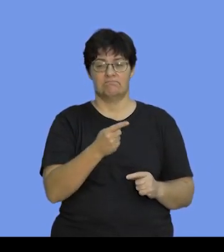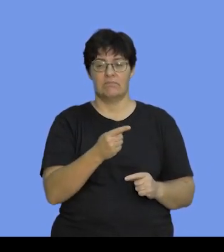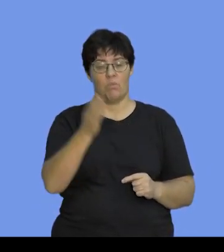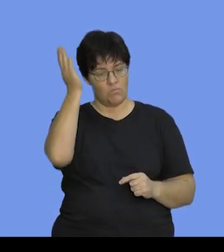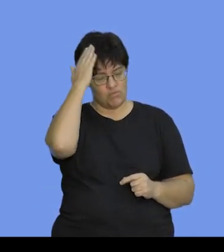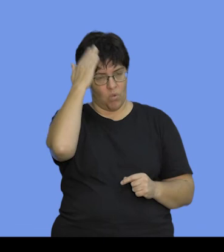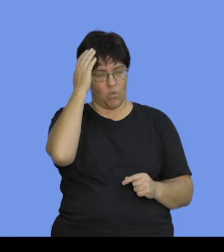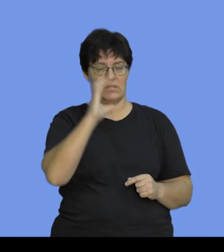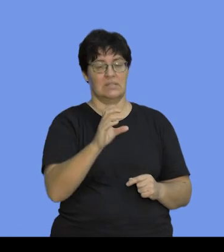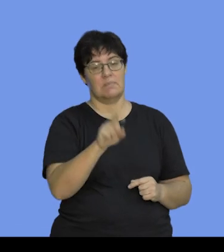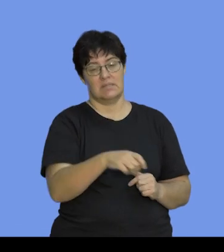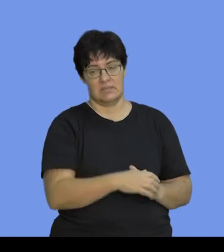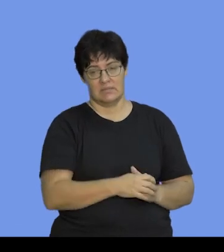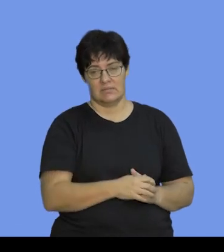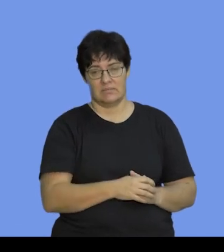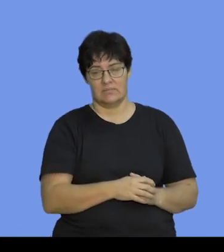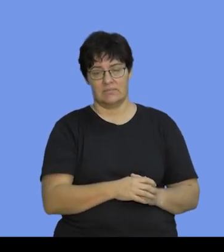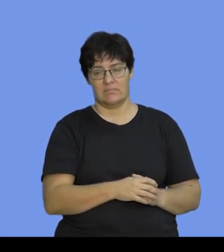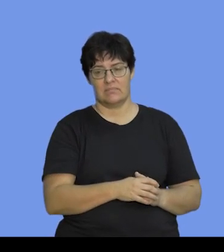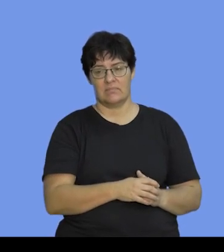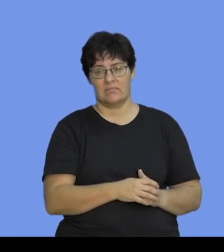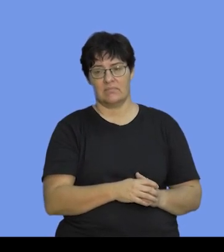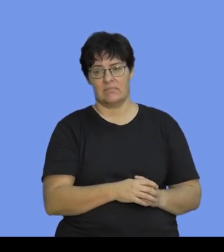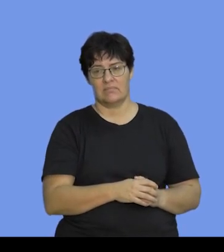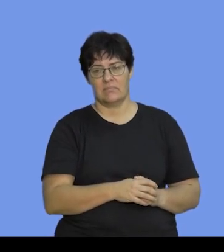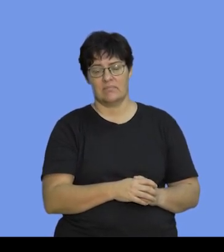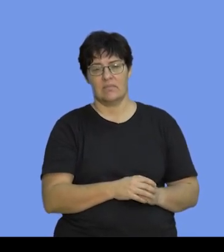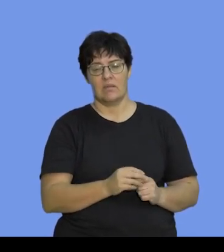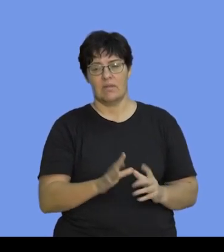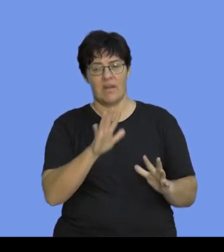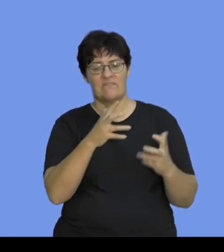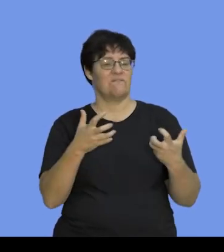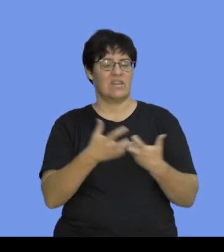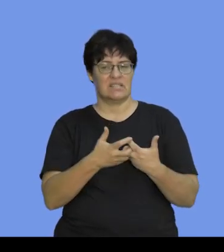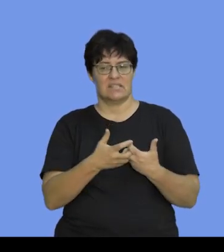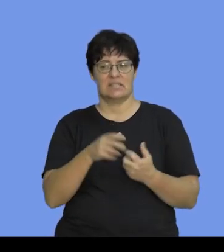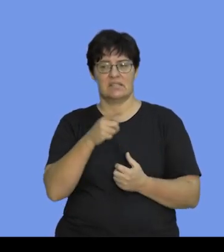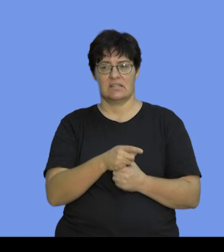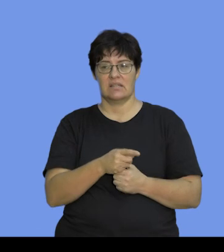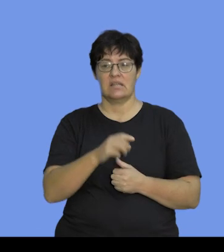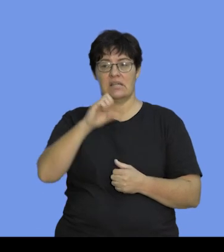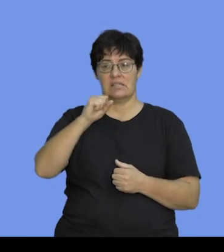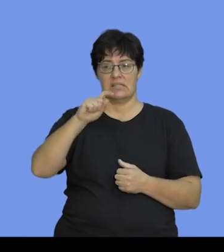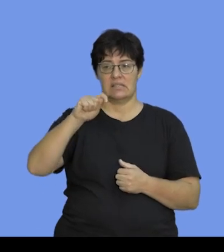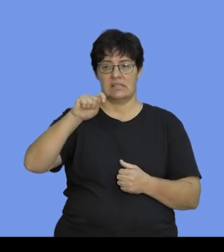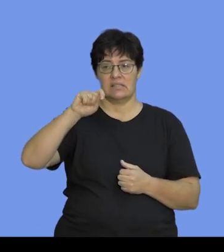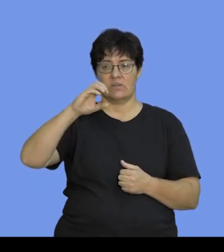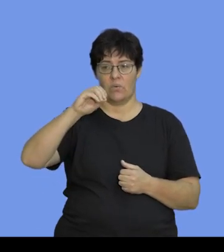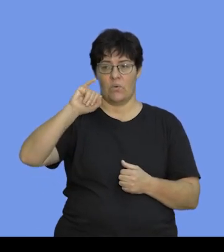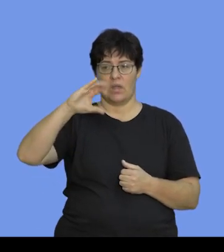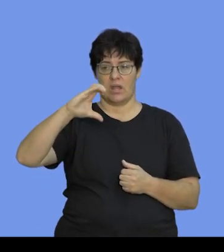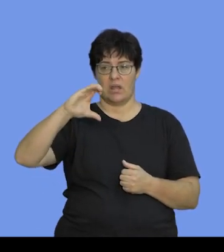standard solution is known, right? And furthermore, how does this fit in terms of